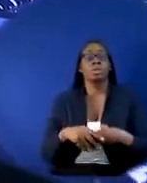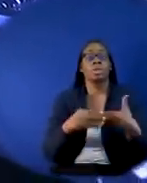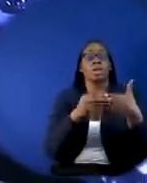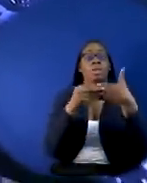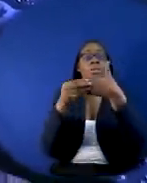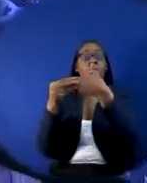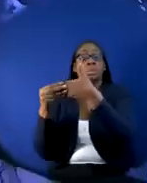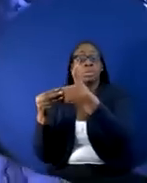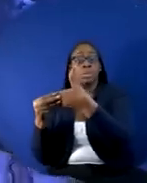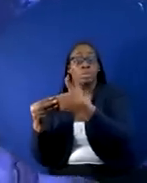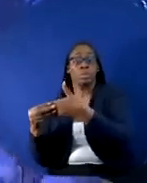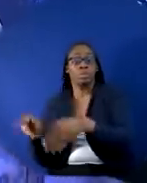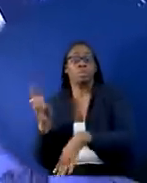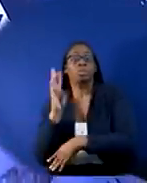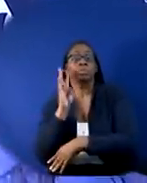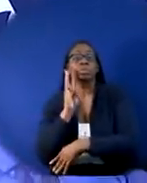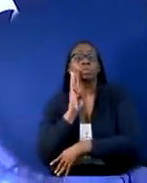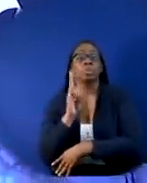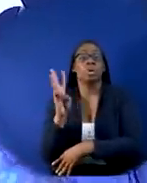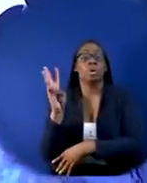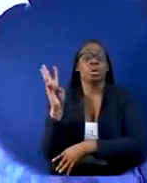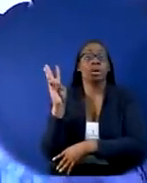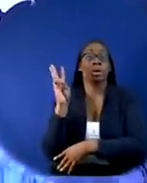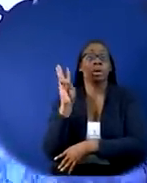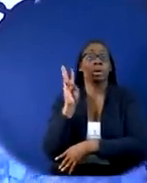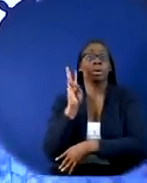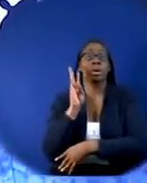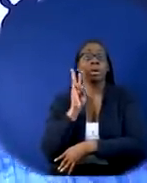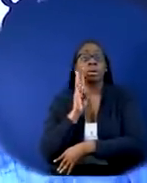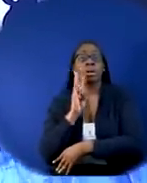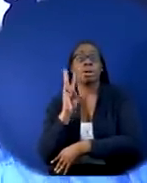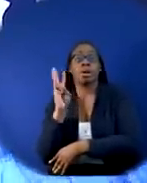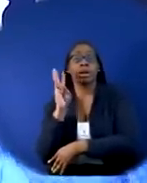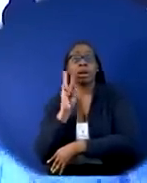Take me to the water. Take me to the